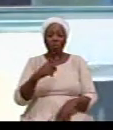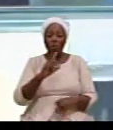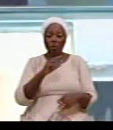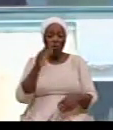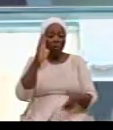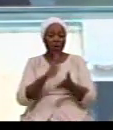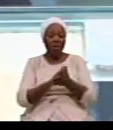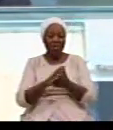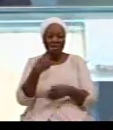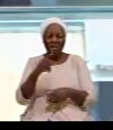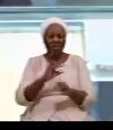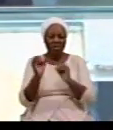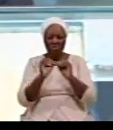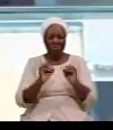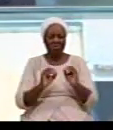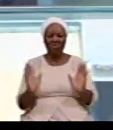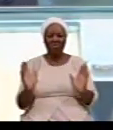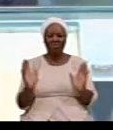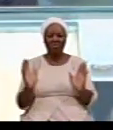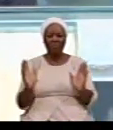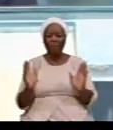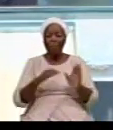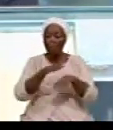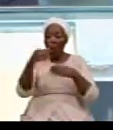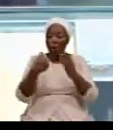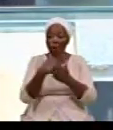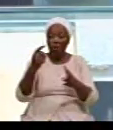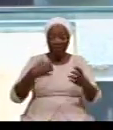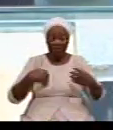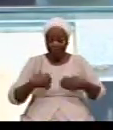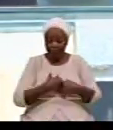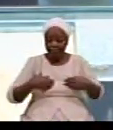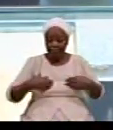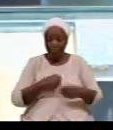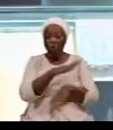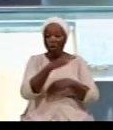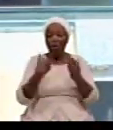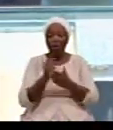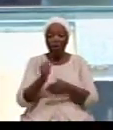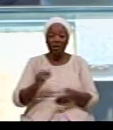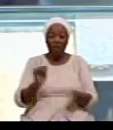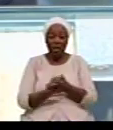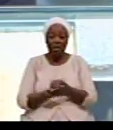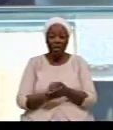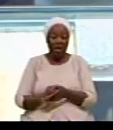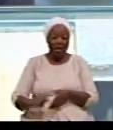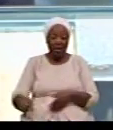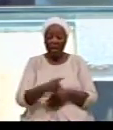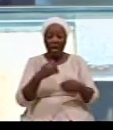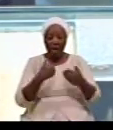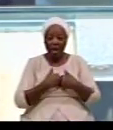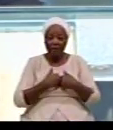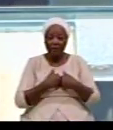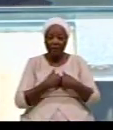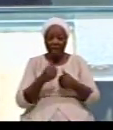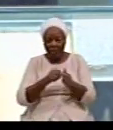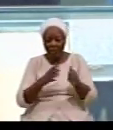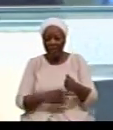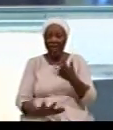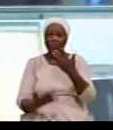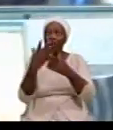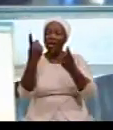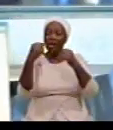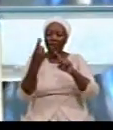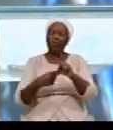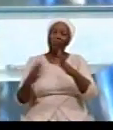cattle, all the herds, all the property, everything, fire came from the sky. And the